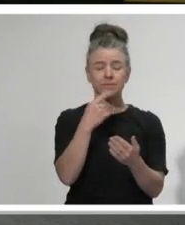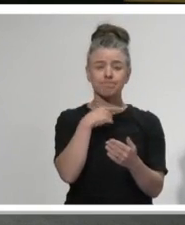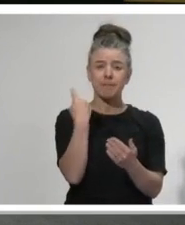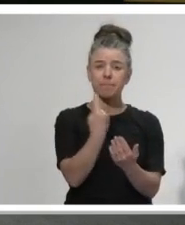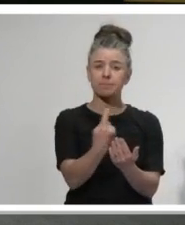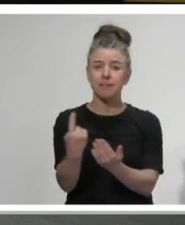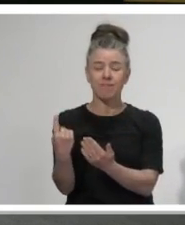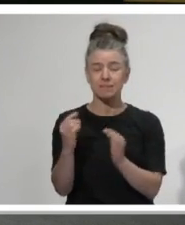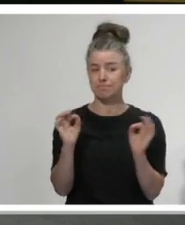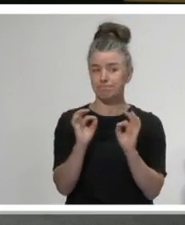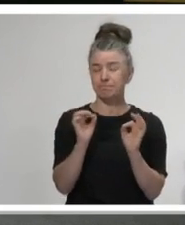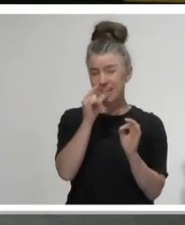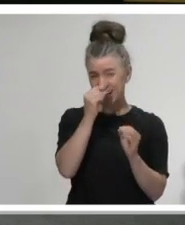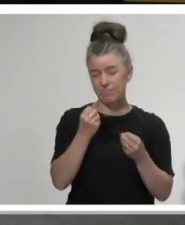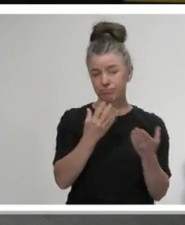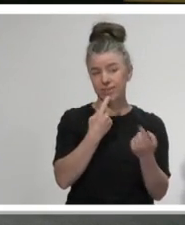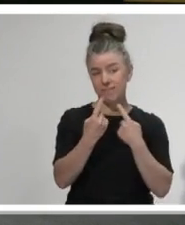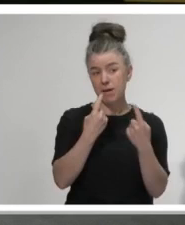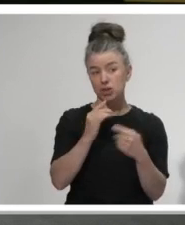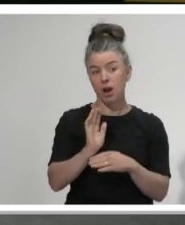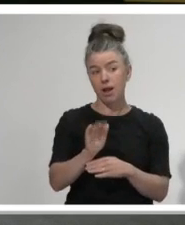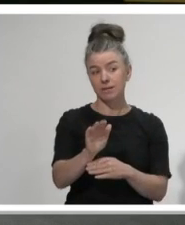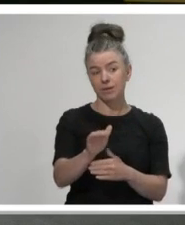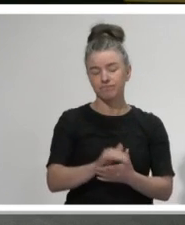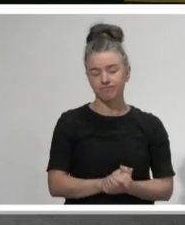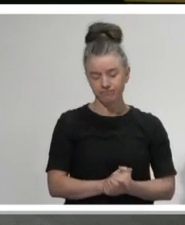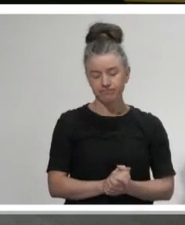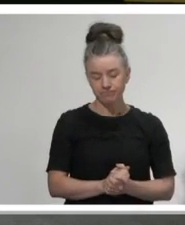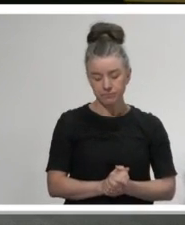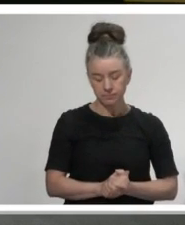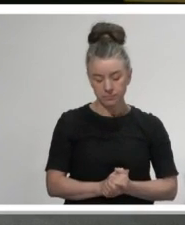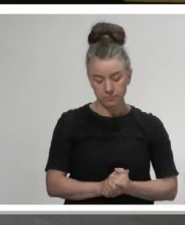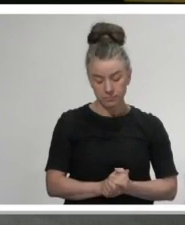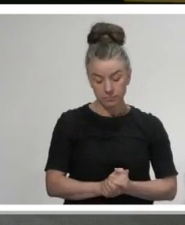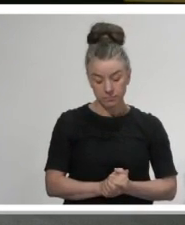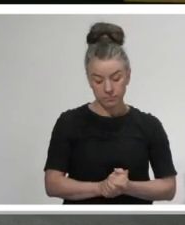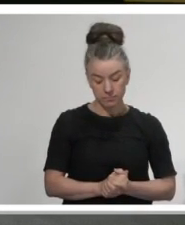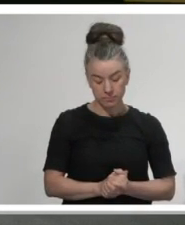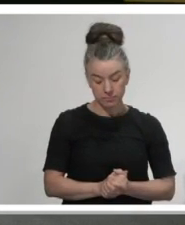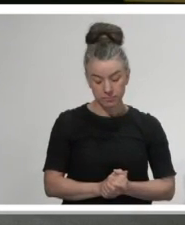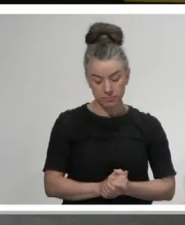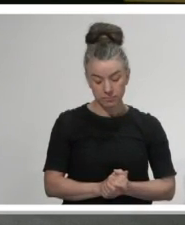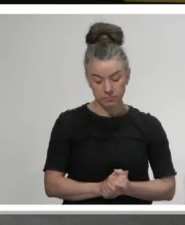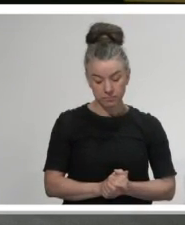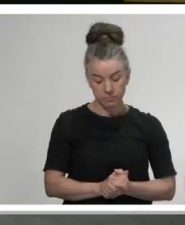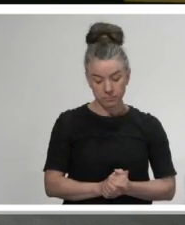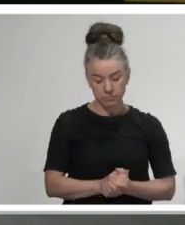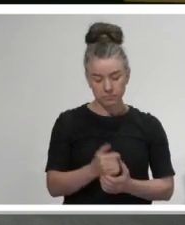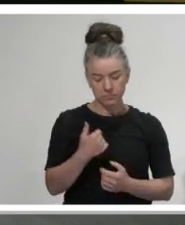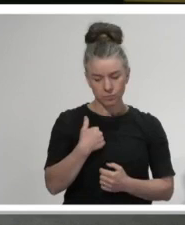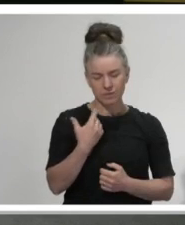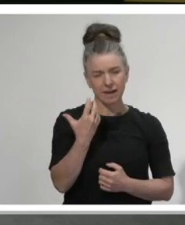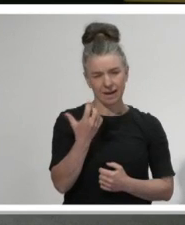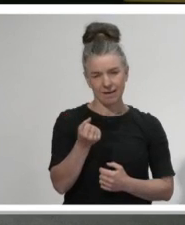provide that information for you. What I can say, though, is that as part of our surveillance strategy to make sure